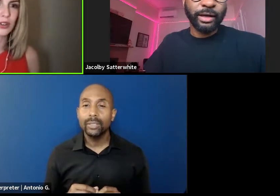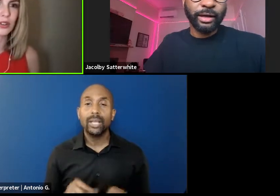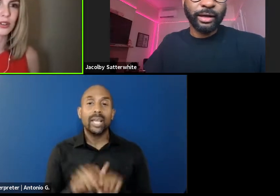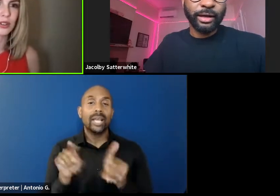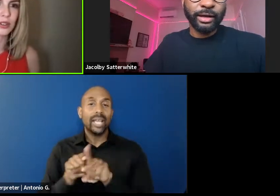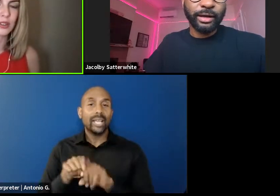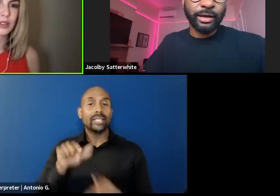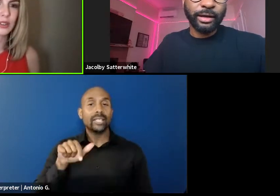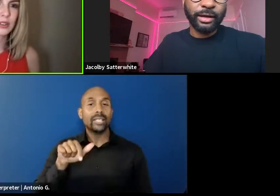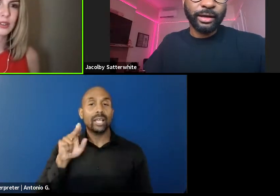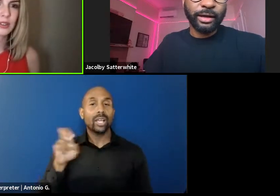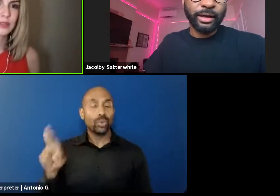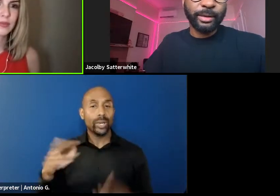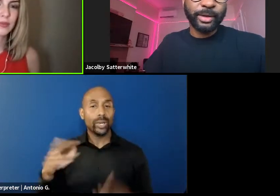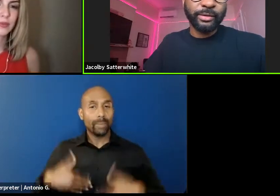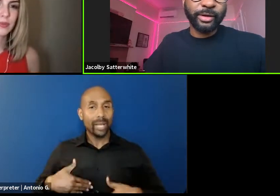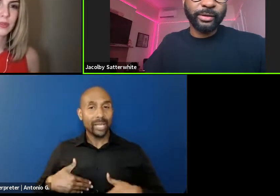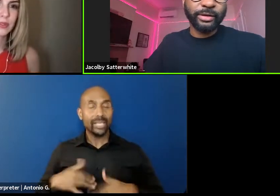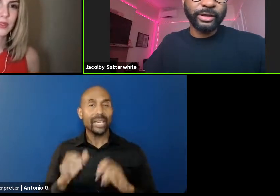work in general.